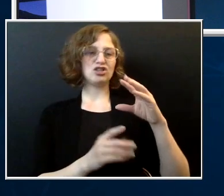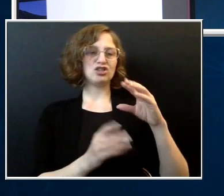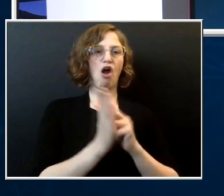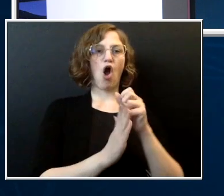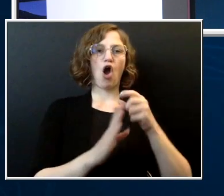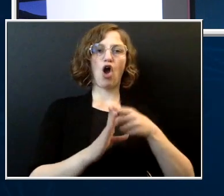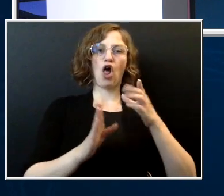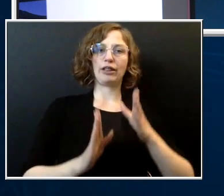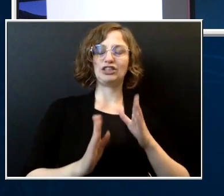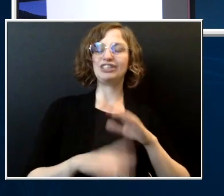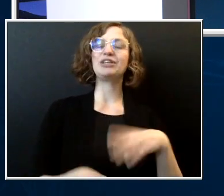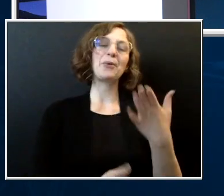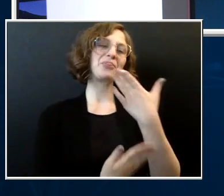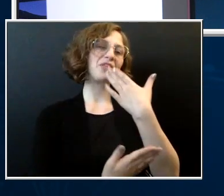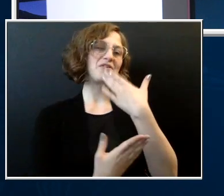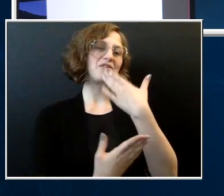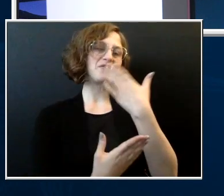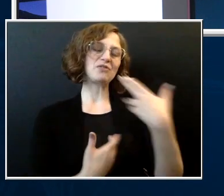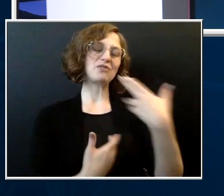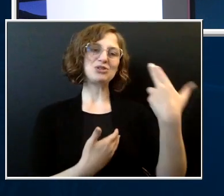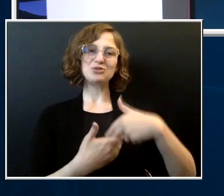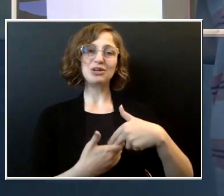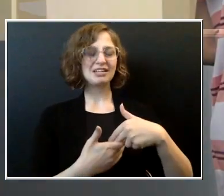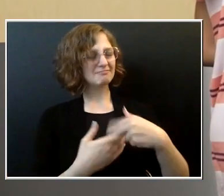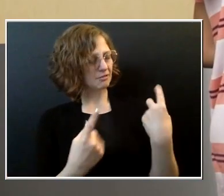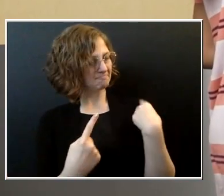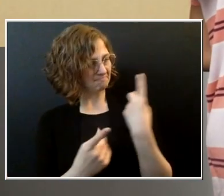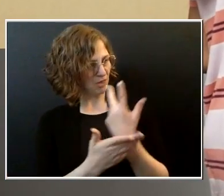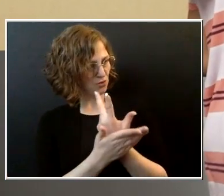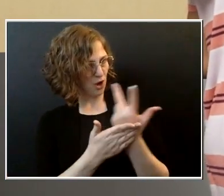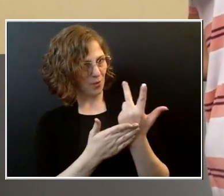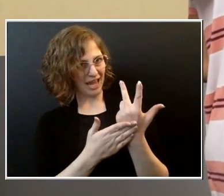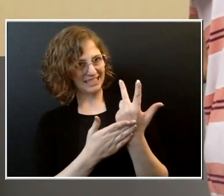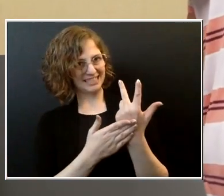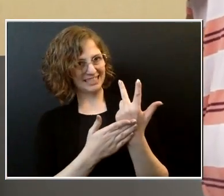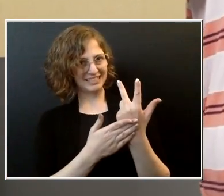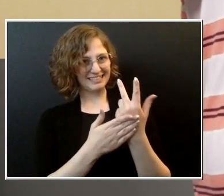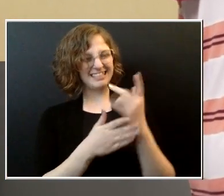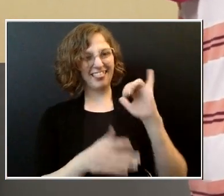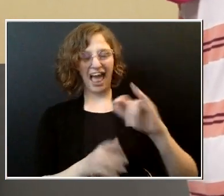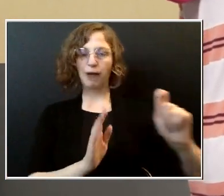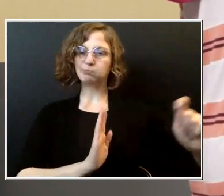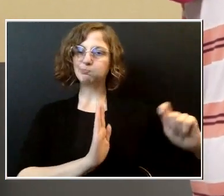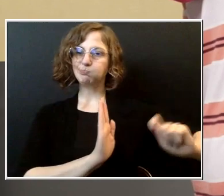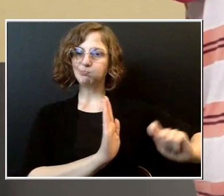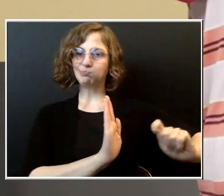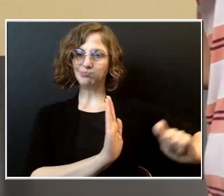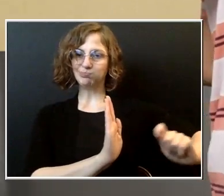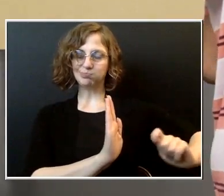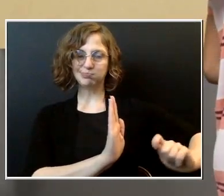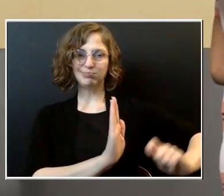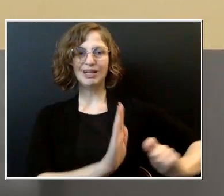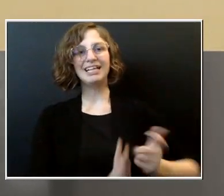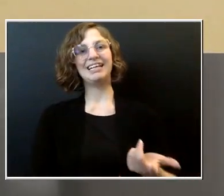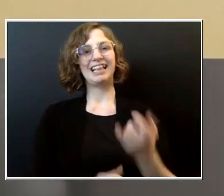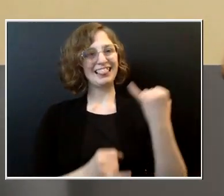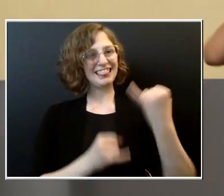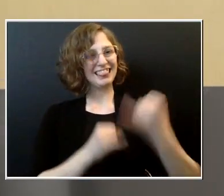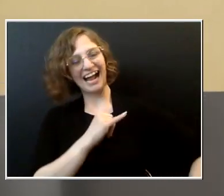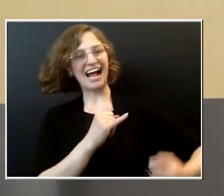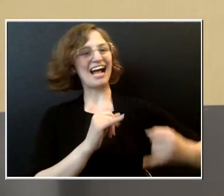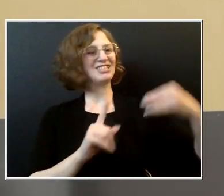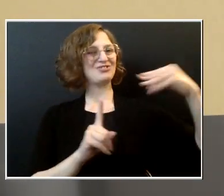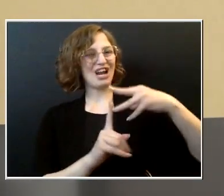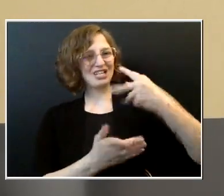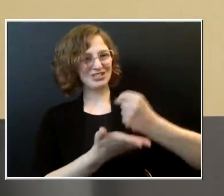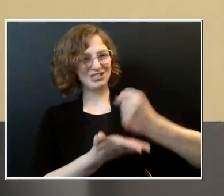Lisa's story. But it's been about 3 weeks since you finished your last radiation treatment. We saw you ring the bell. Surviving